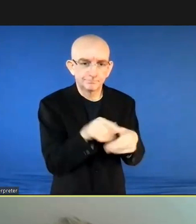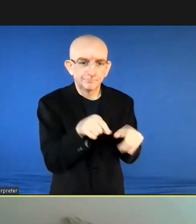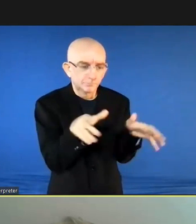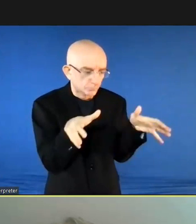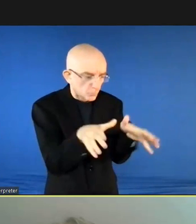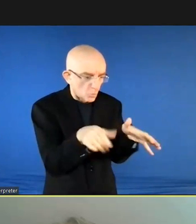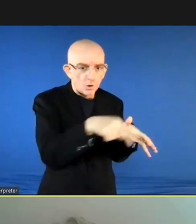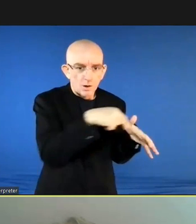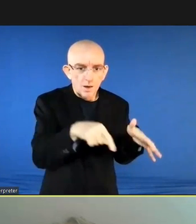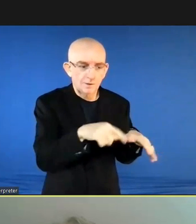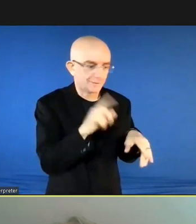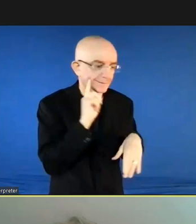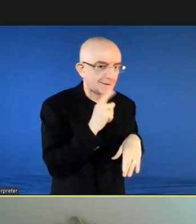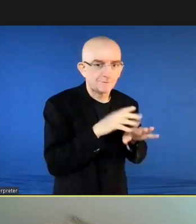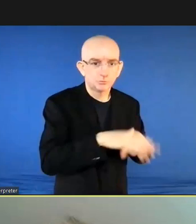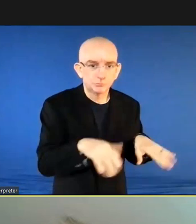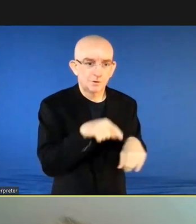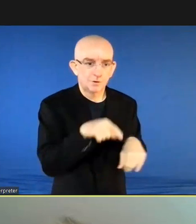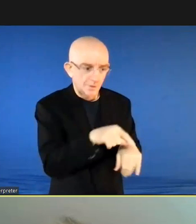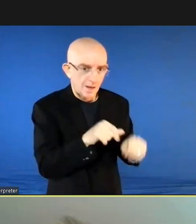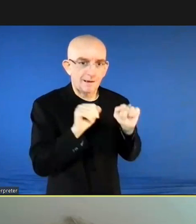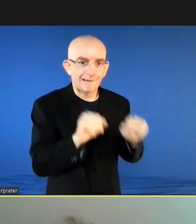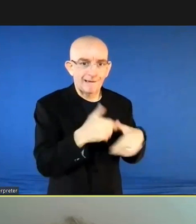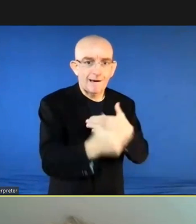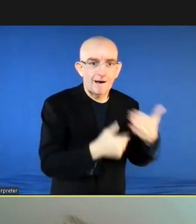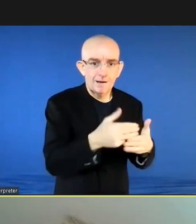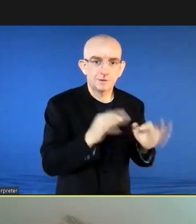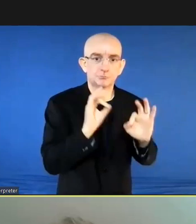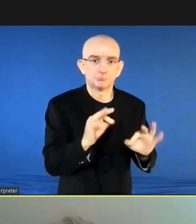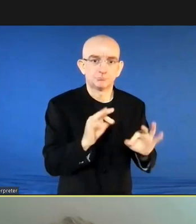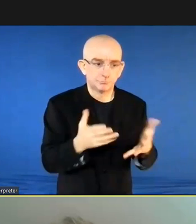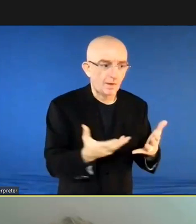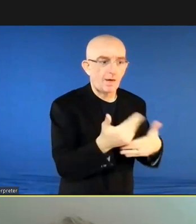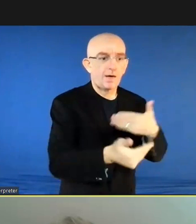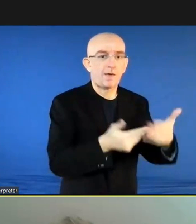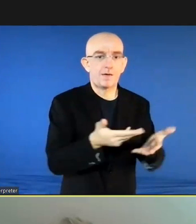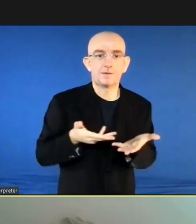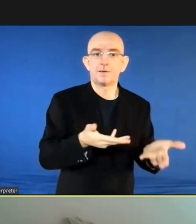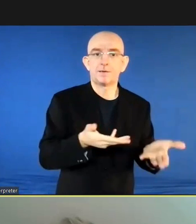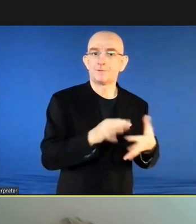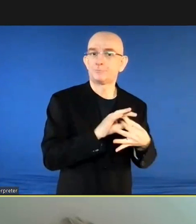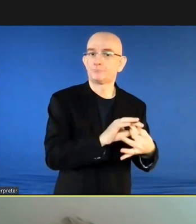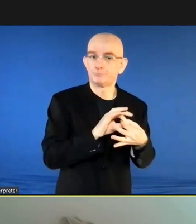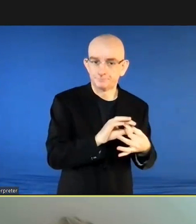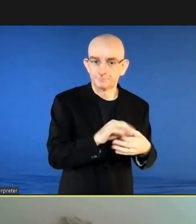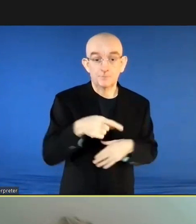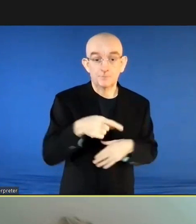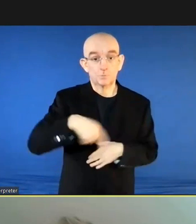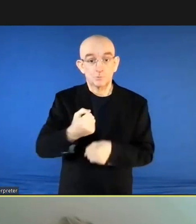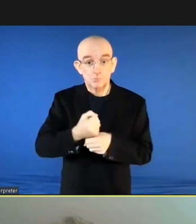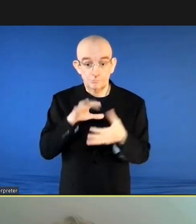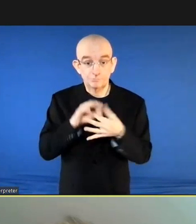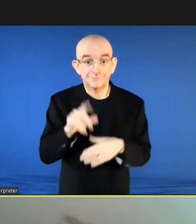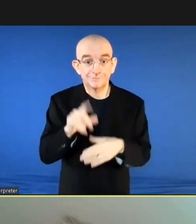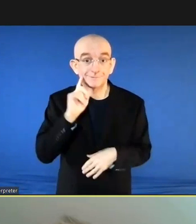of their delivery. Working with deaf children requires specialist knowledge and skills, particularly given